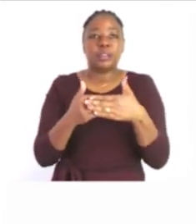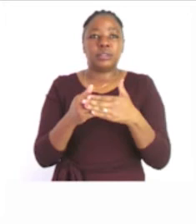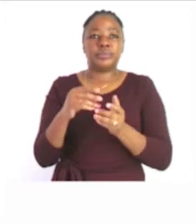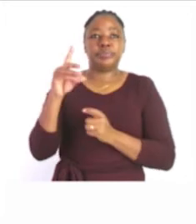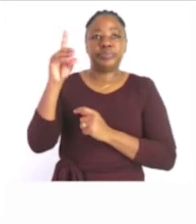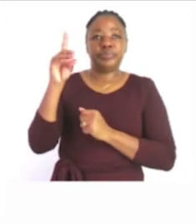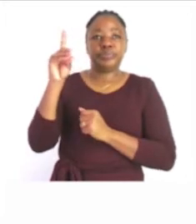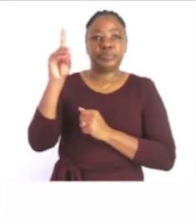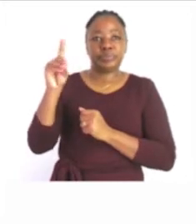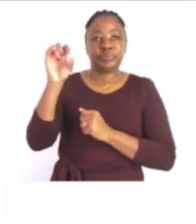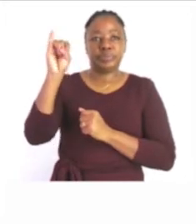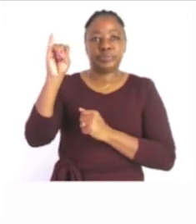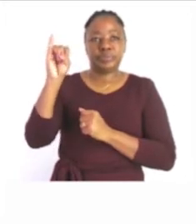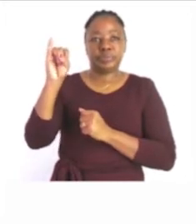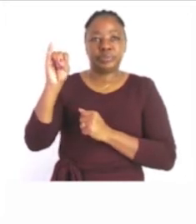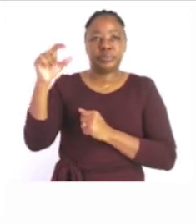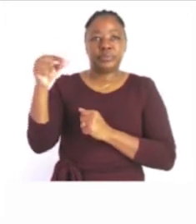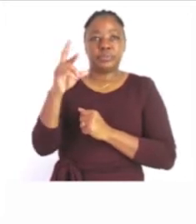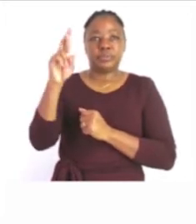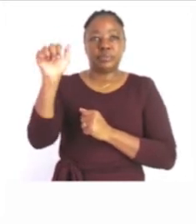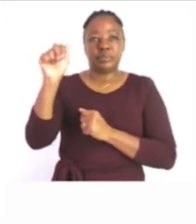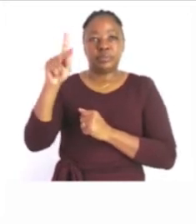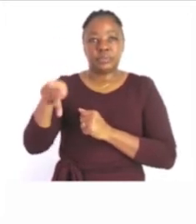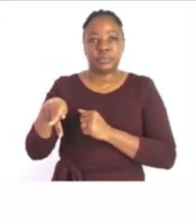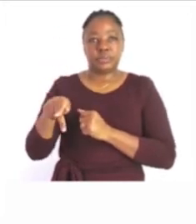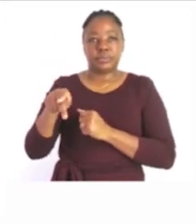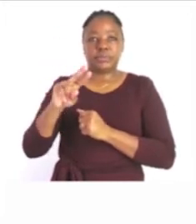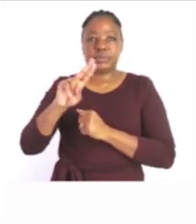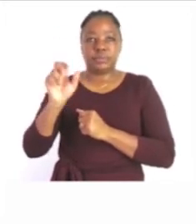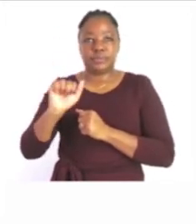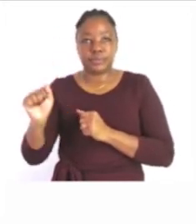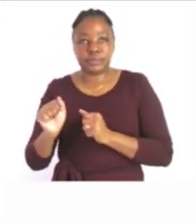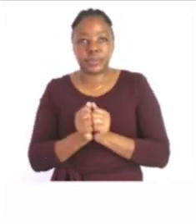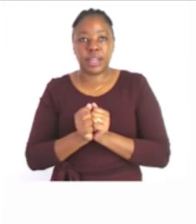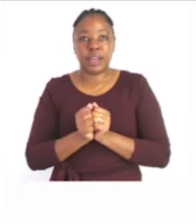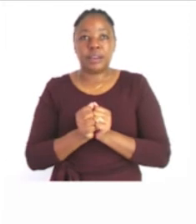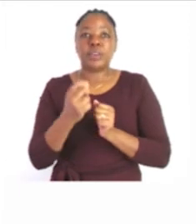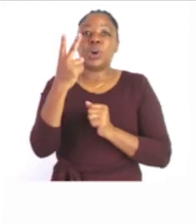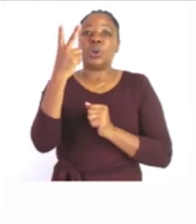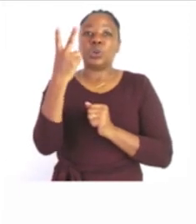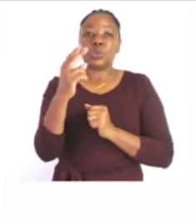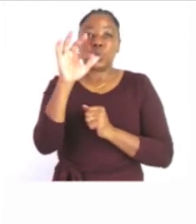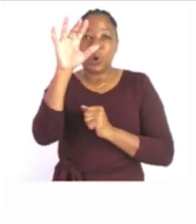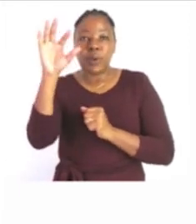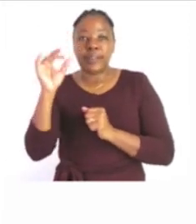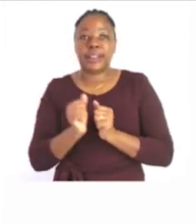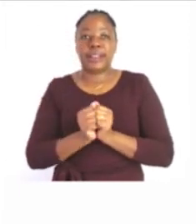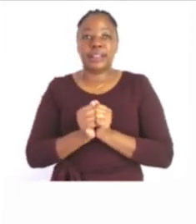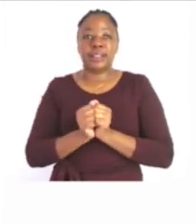a combination of 2 letters that make one sound. So we have our